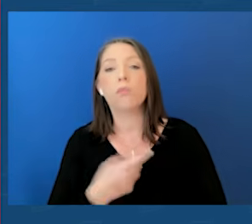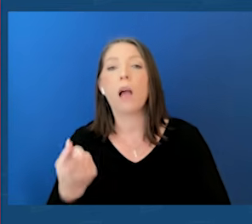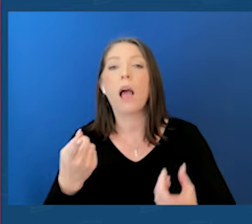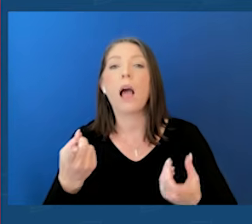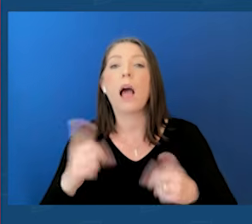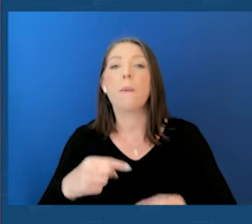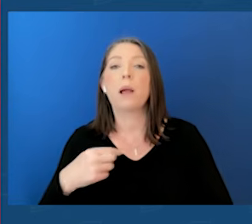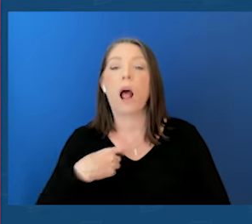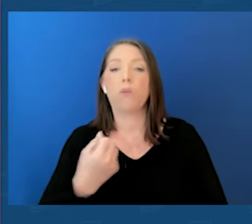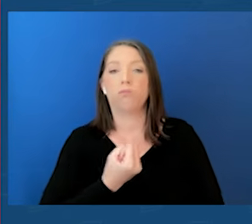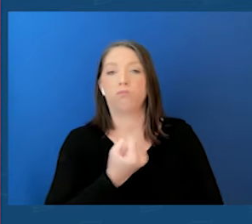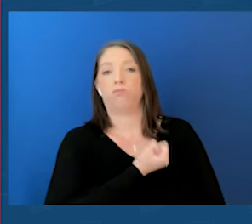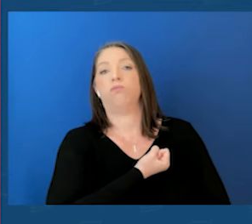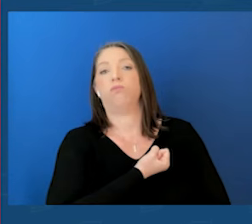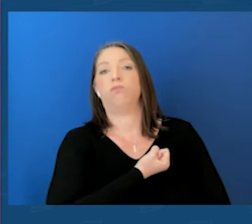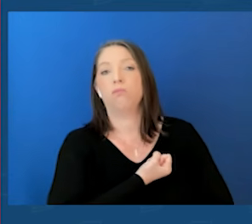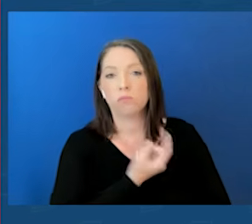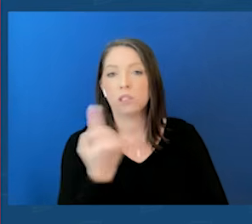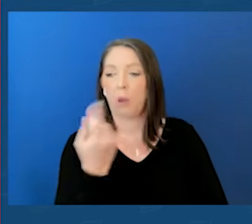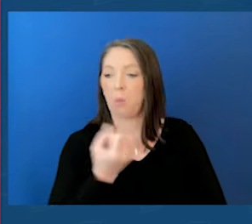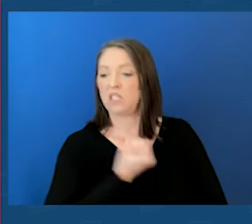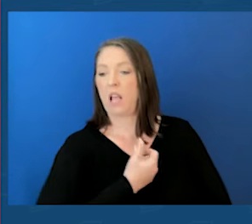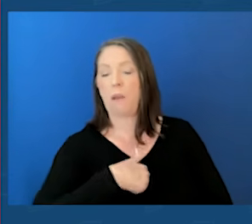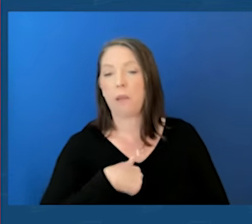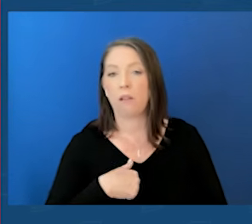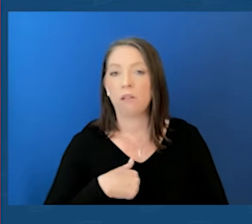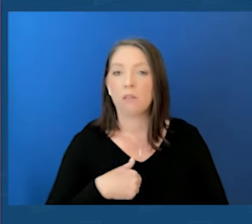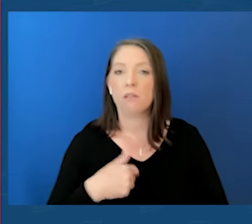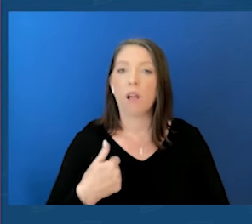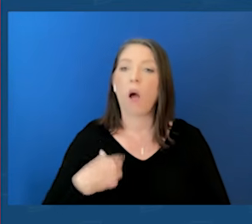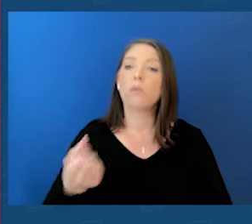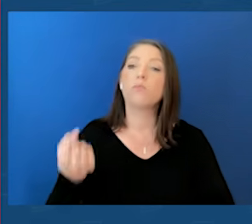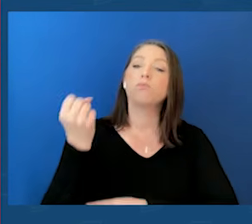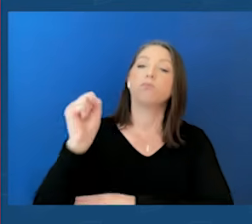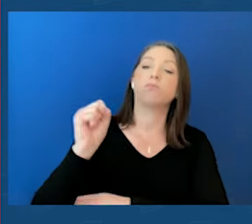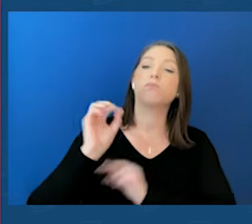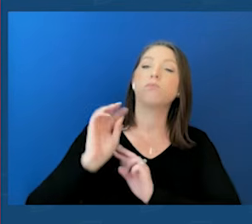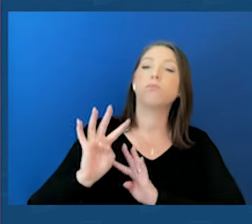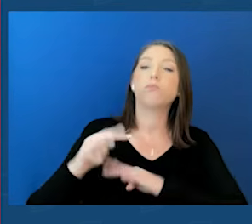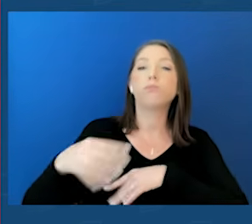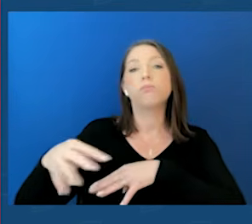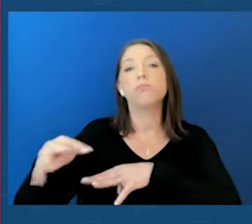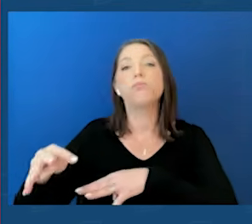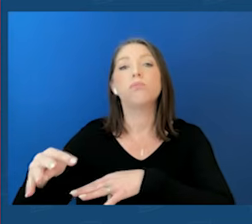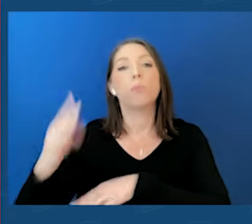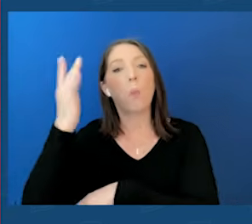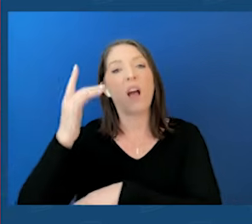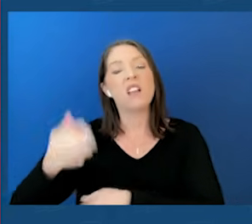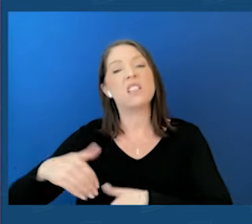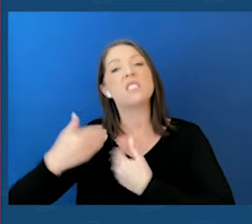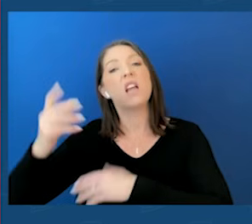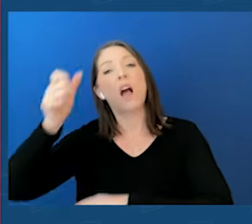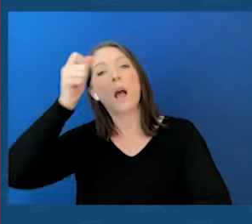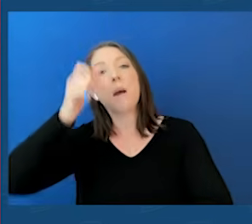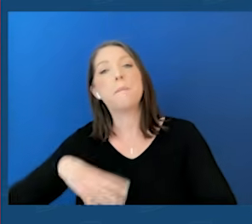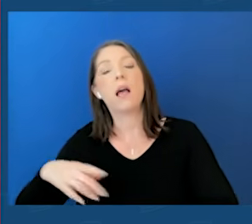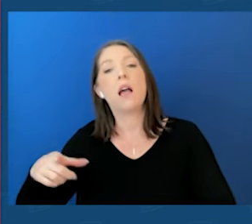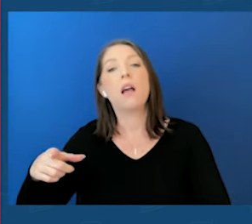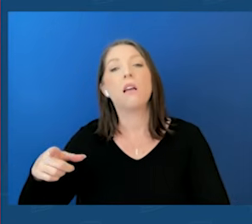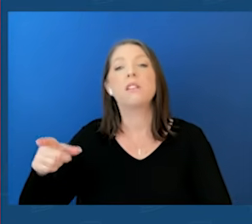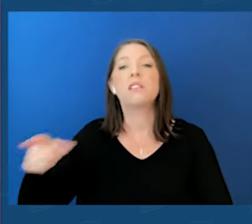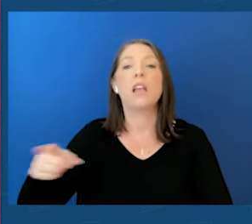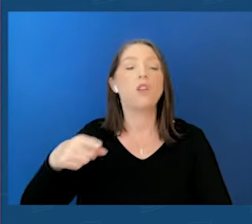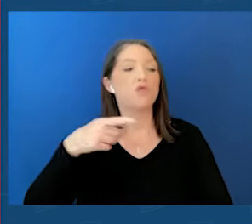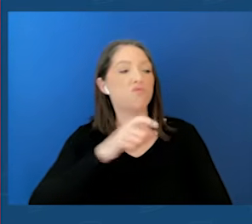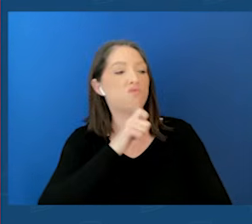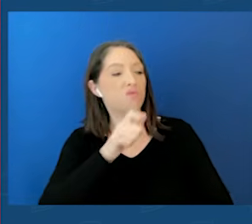leading a march in Bensonhurst, Brooklyn, because a young man named Yusuf Hawkins was told you didn't belong in the neighborhood, and they